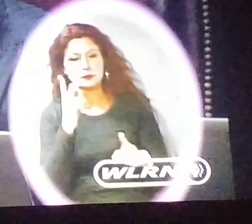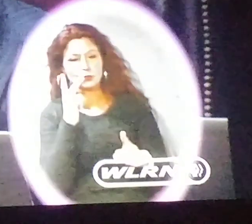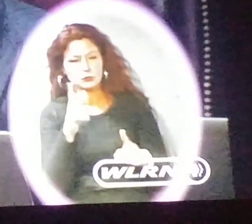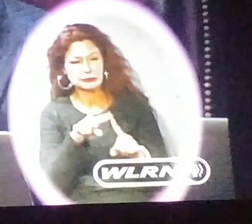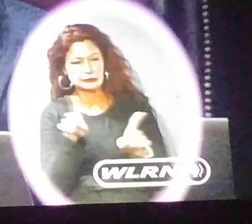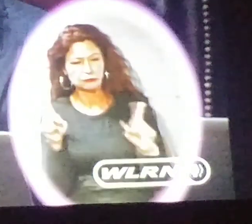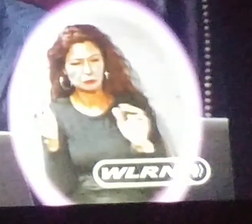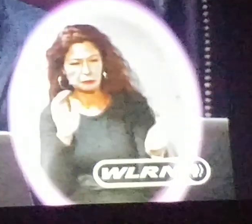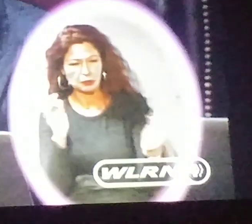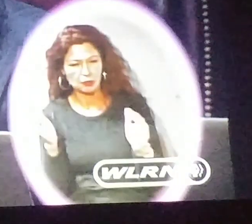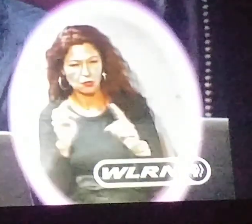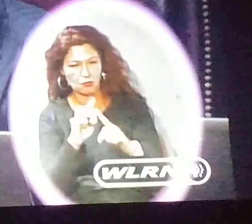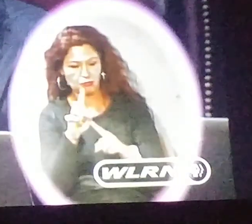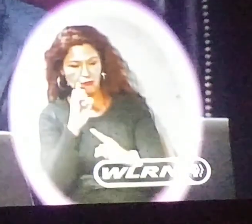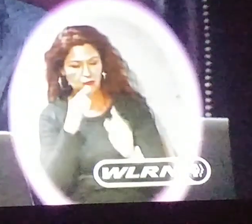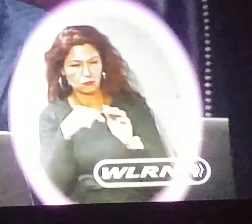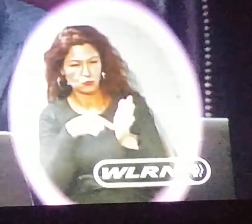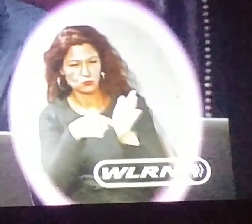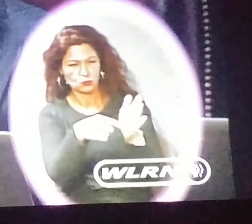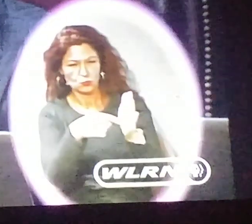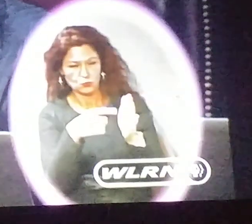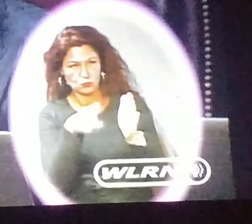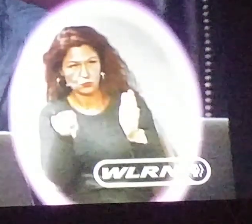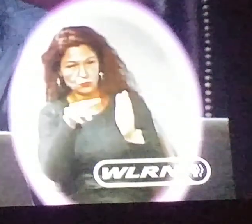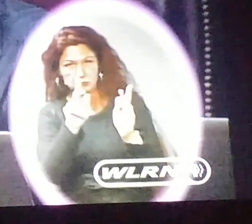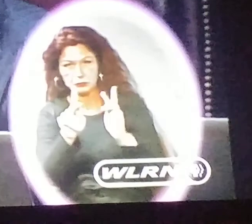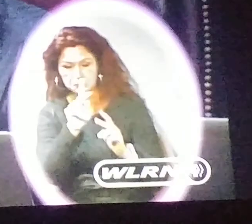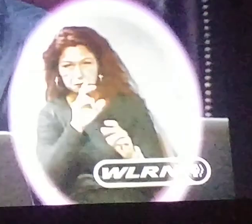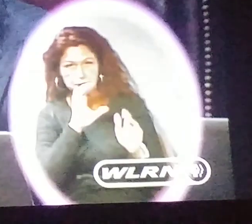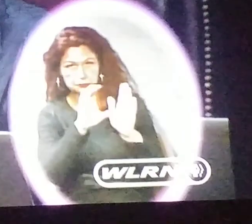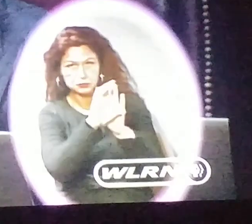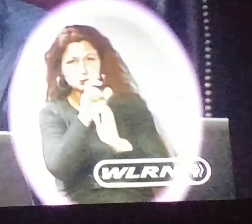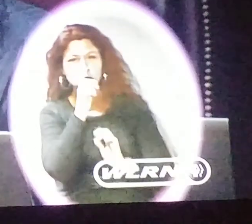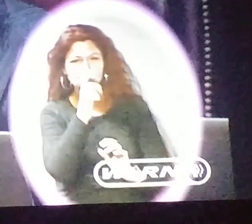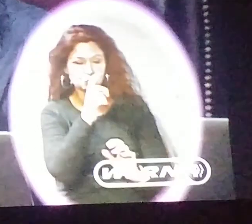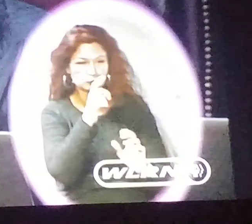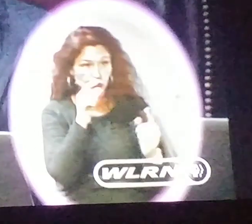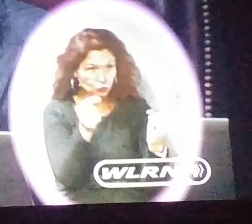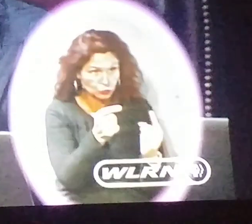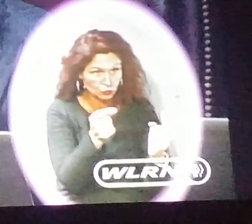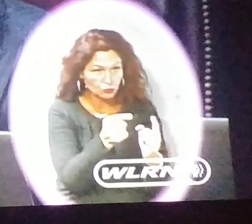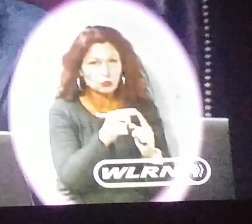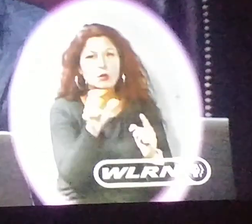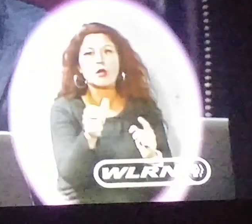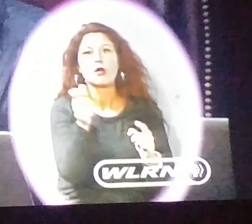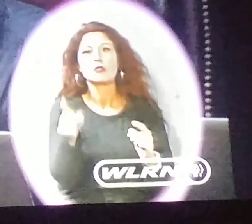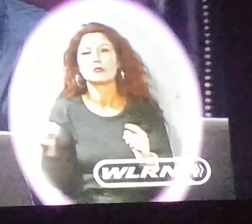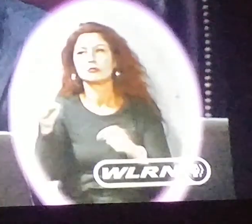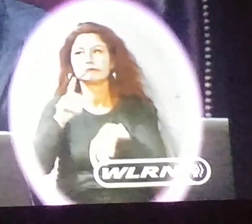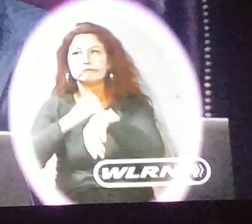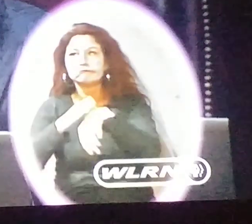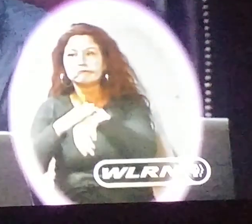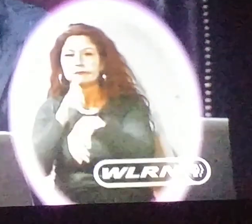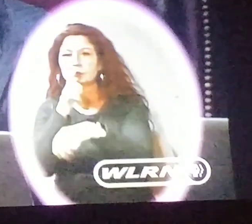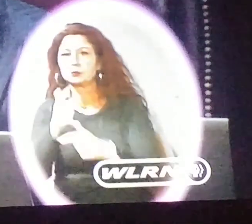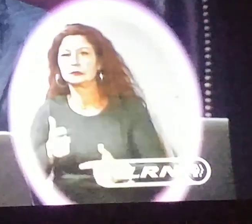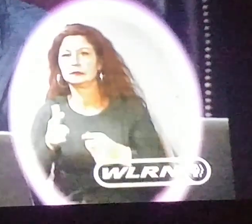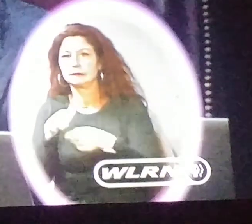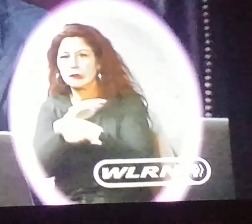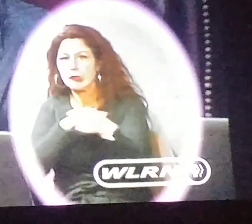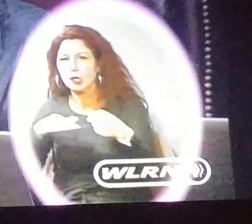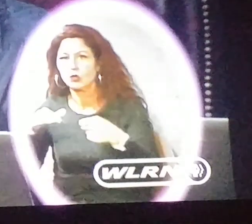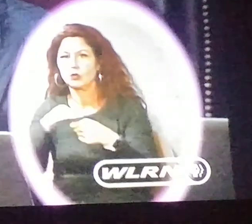this versus the sexual predator notifications pursuant to statute that are given. And then sometimes local police municipalities do